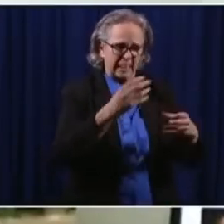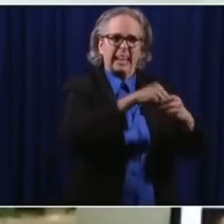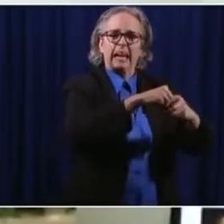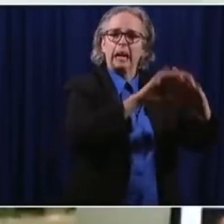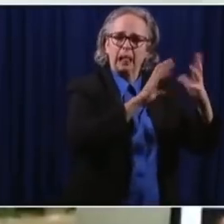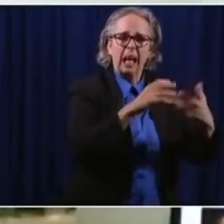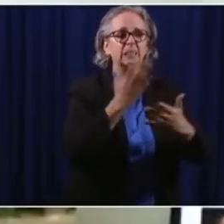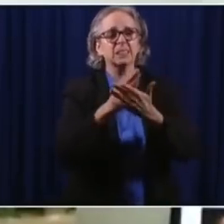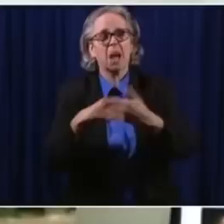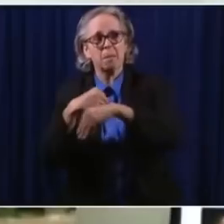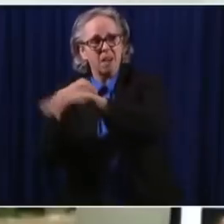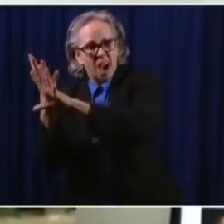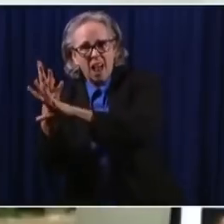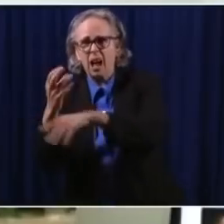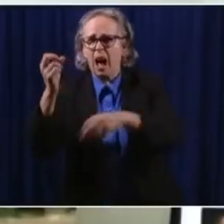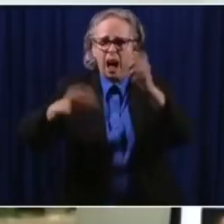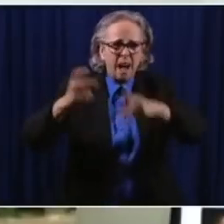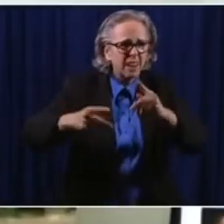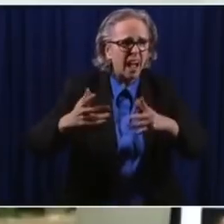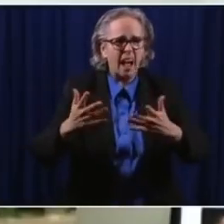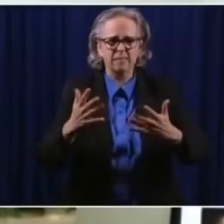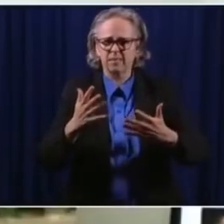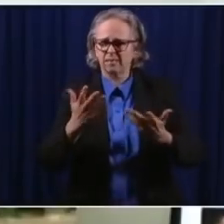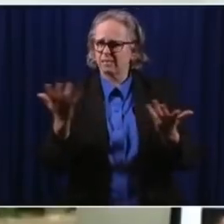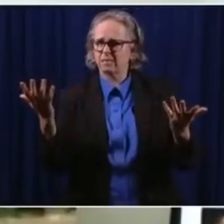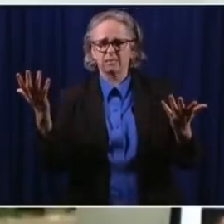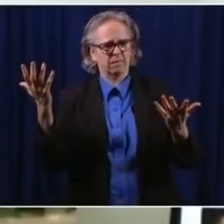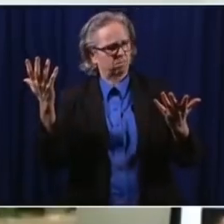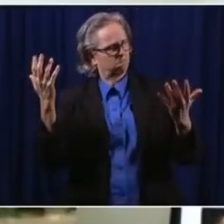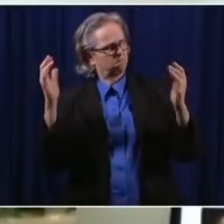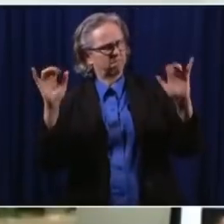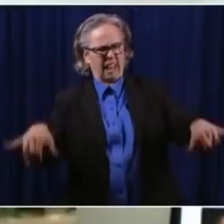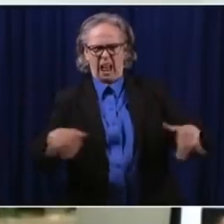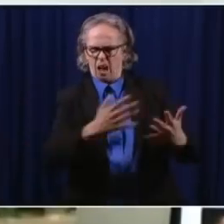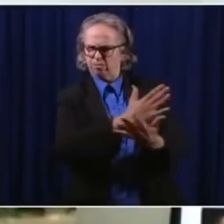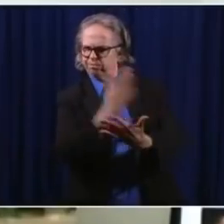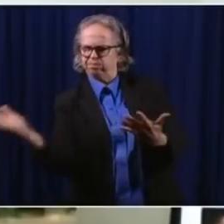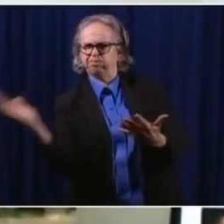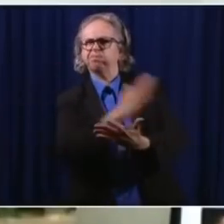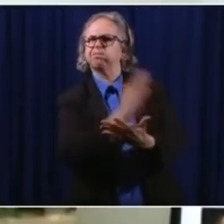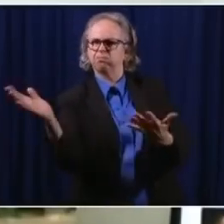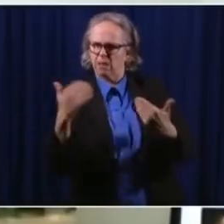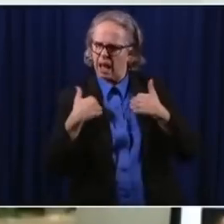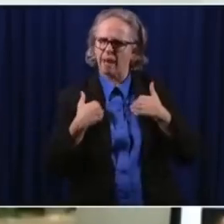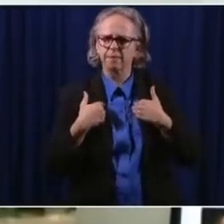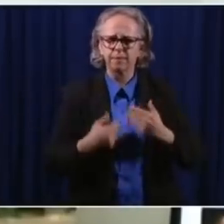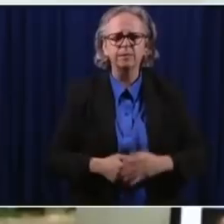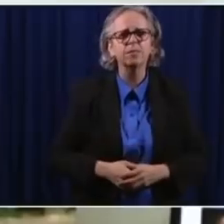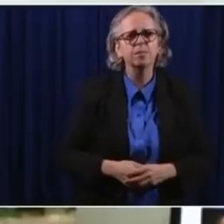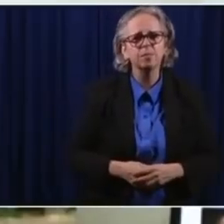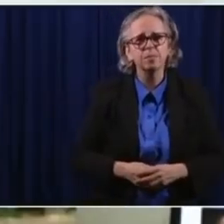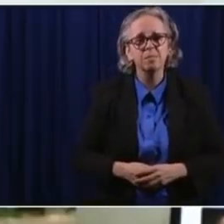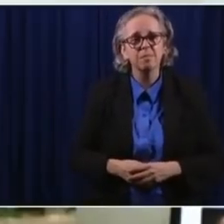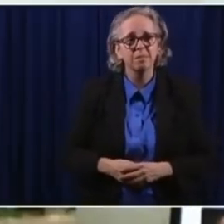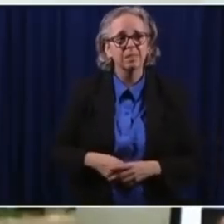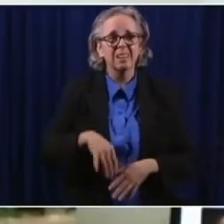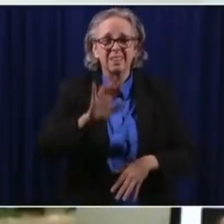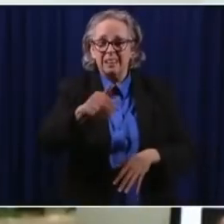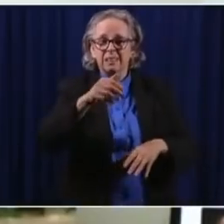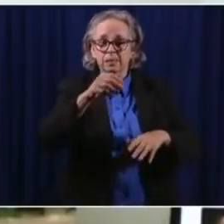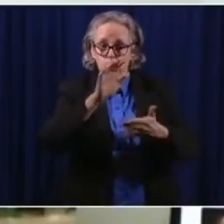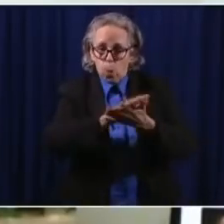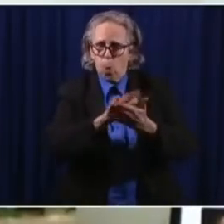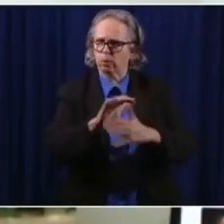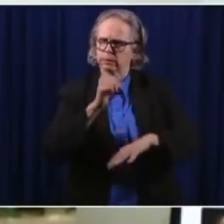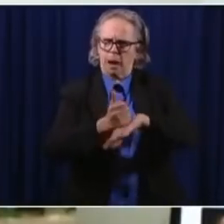doing the hybrid and a couple that are going back to school full time. Each of those districts has a plan in place to try to keep